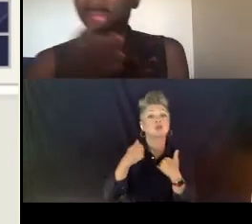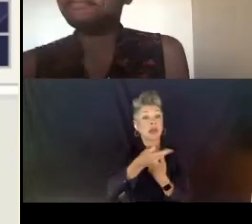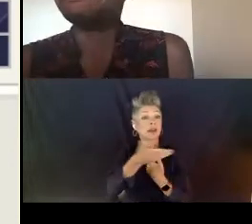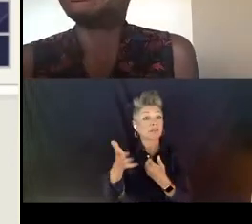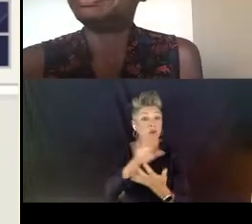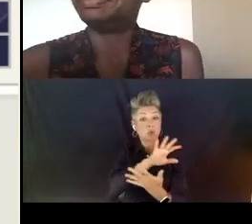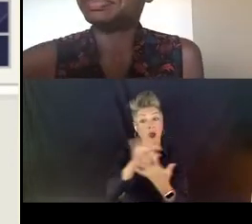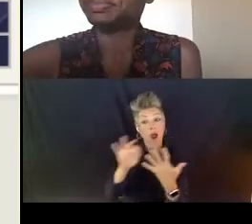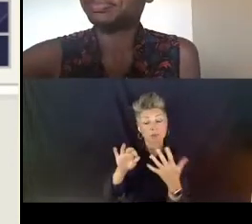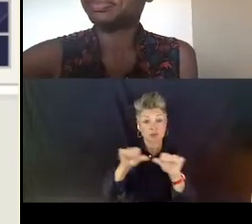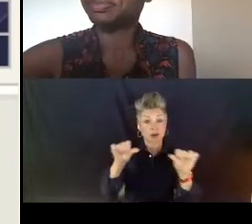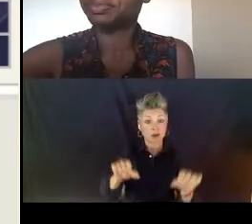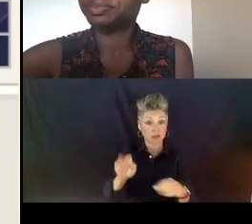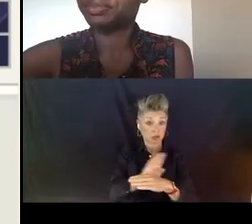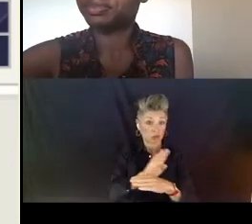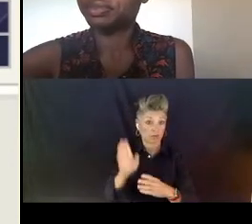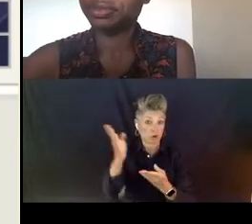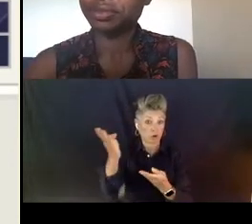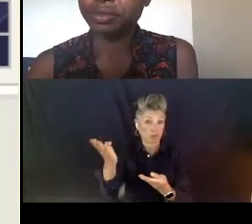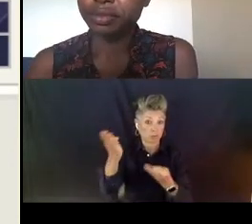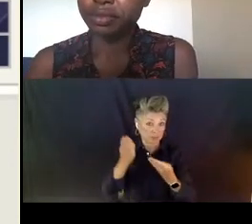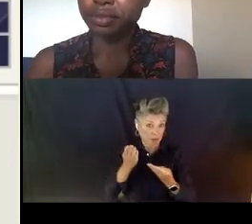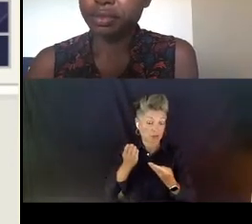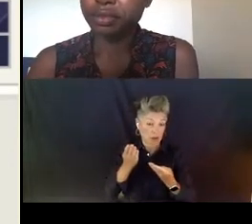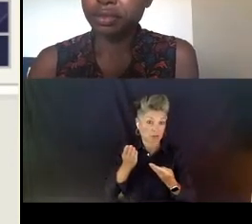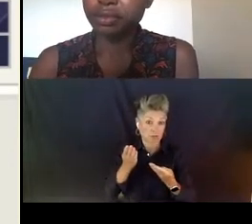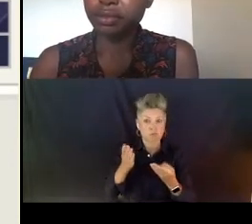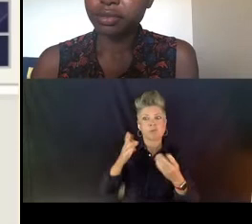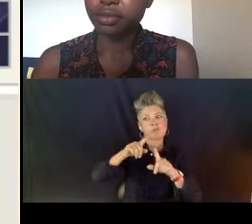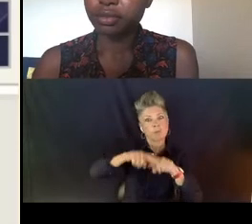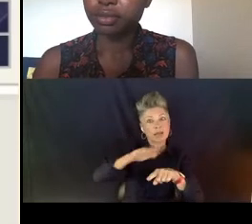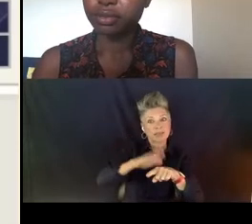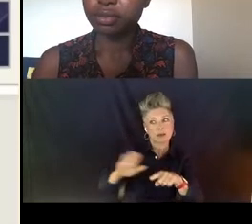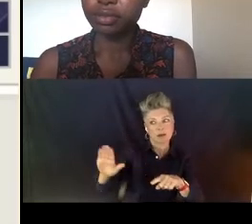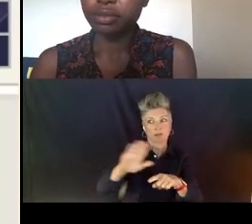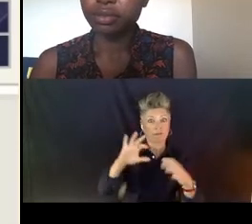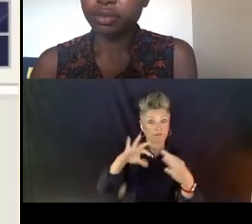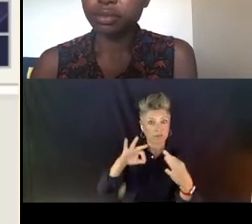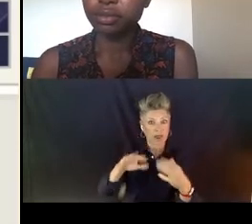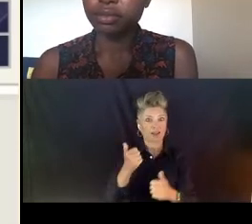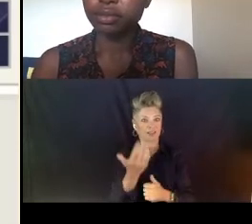firm gave us based off of the feedback, and this is one of them. So